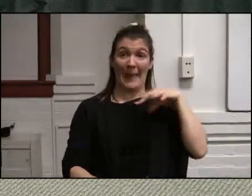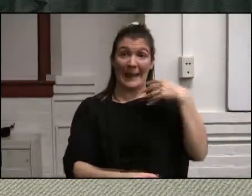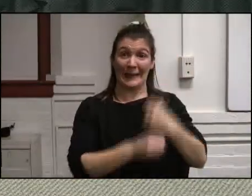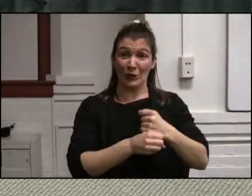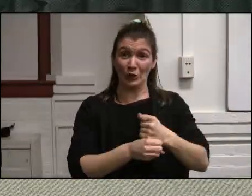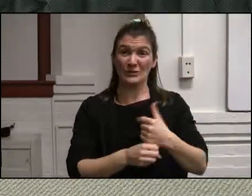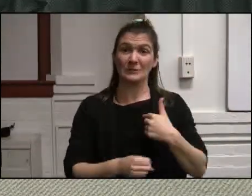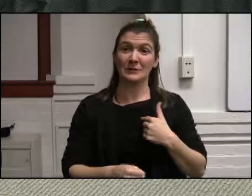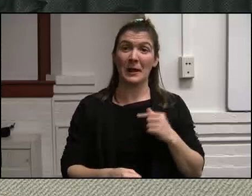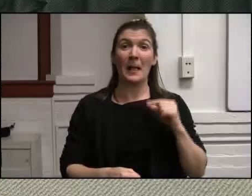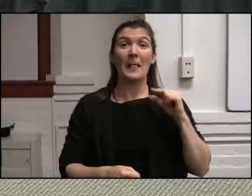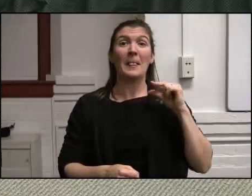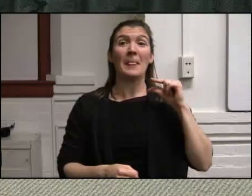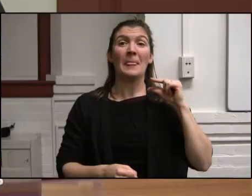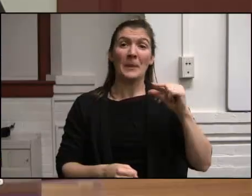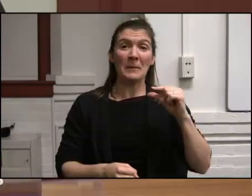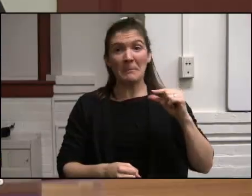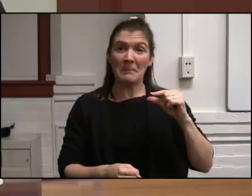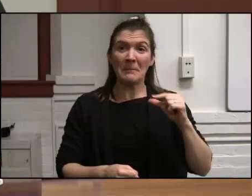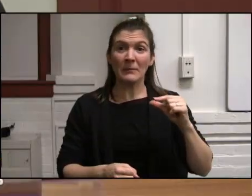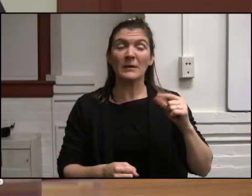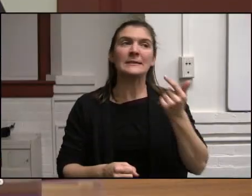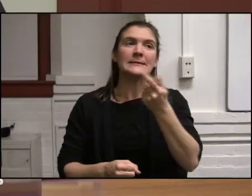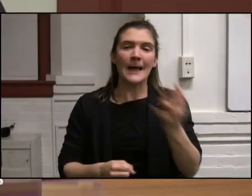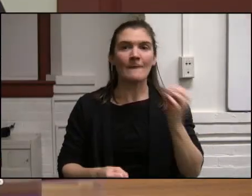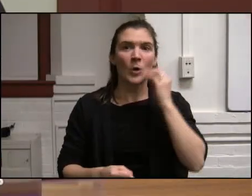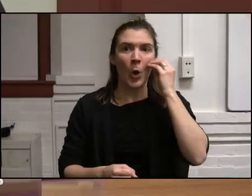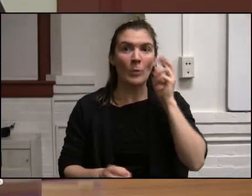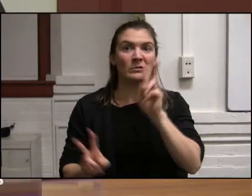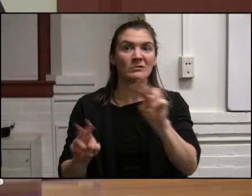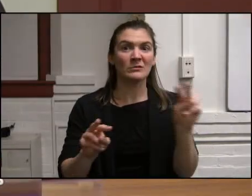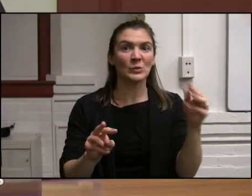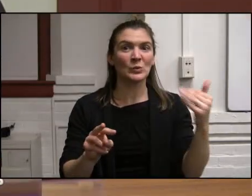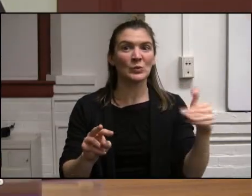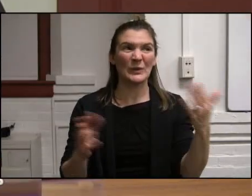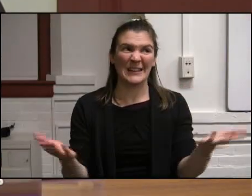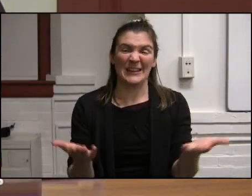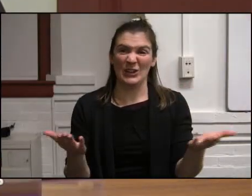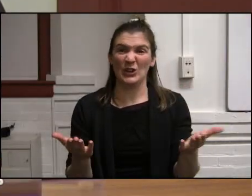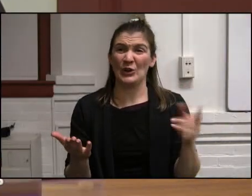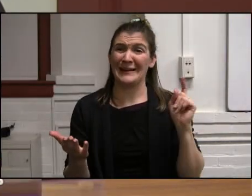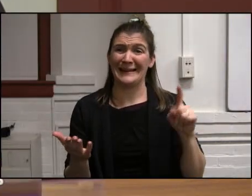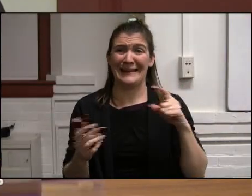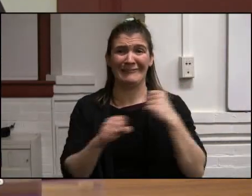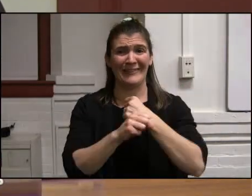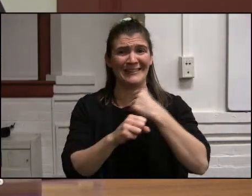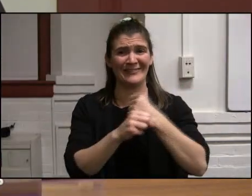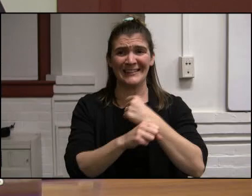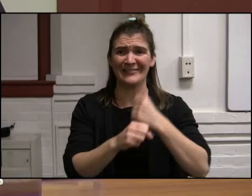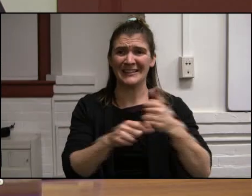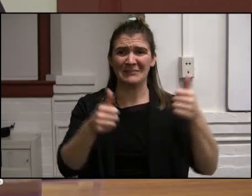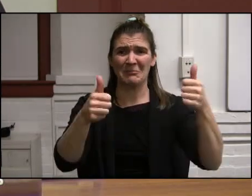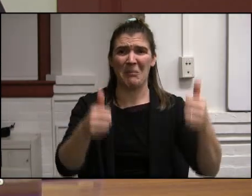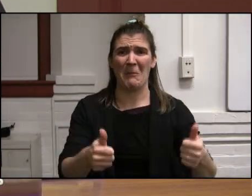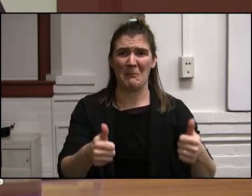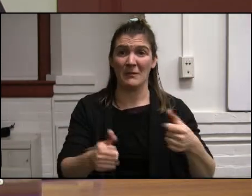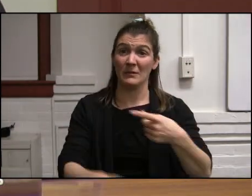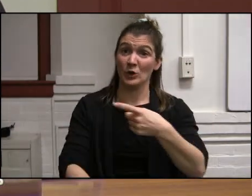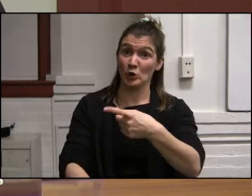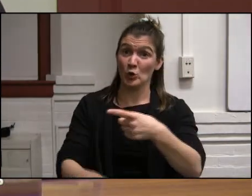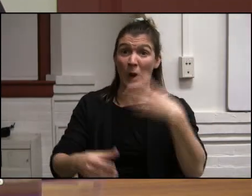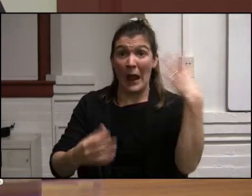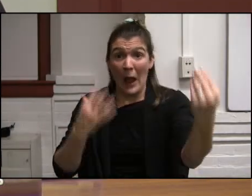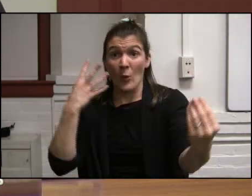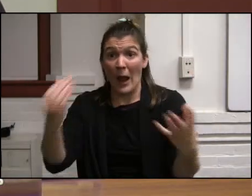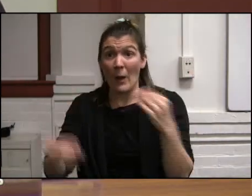bit of inside knowledge on this. And you know, there are a lot of homes in this county that they're in need of repair. Are you guys